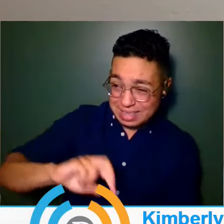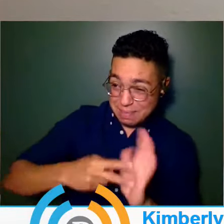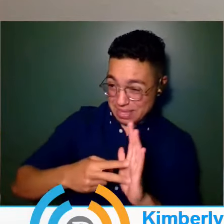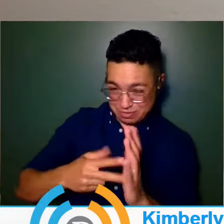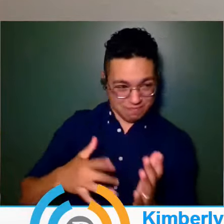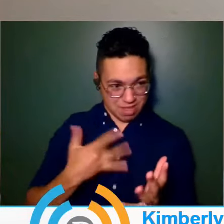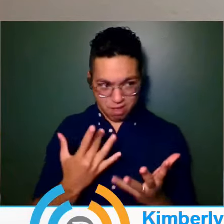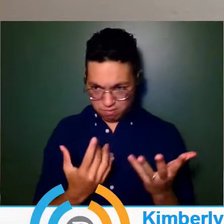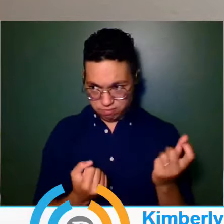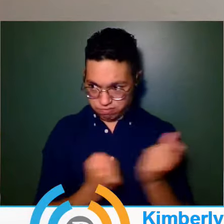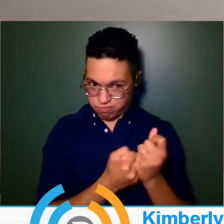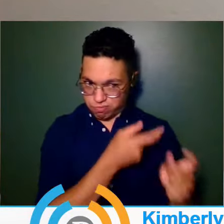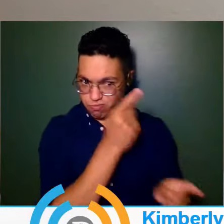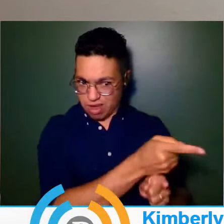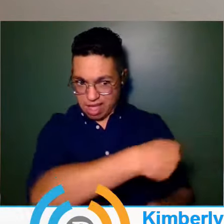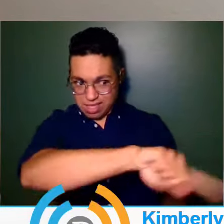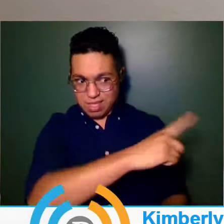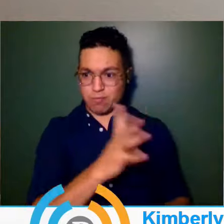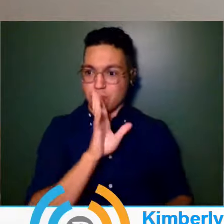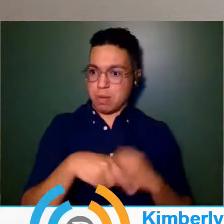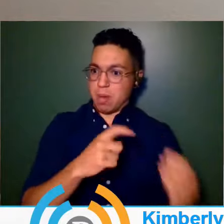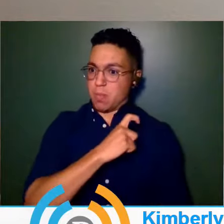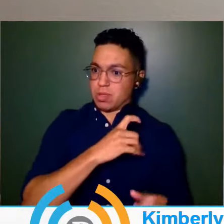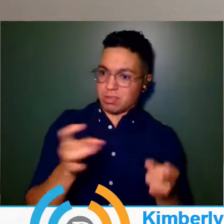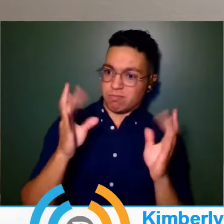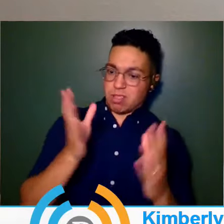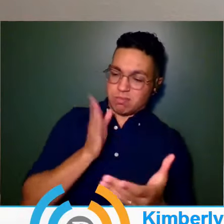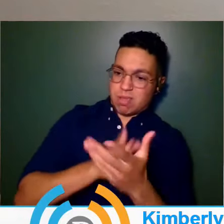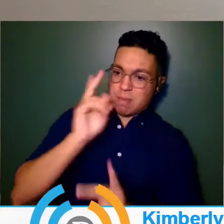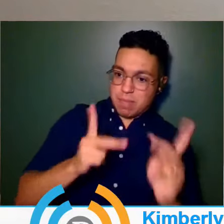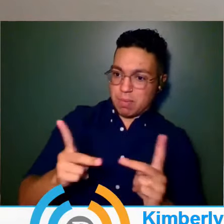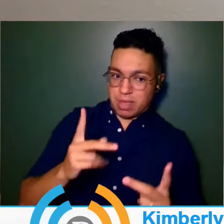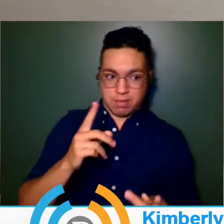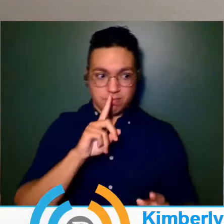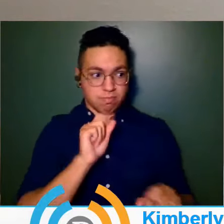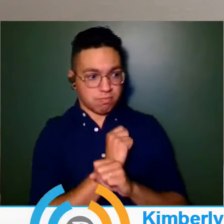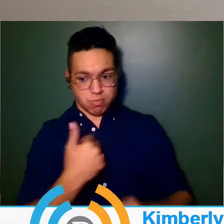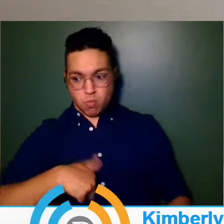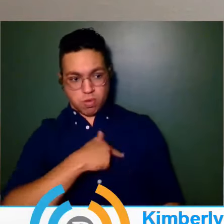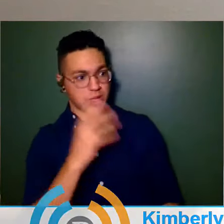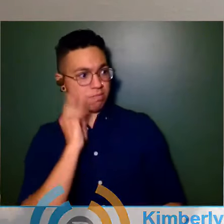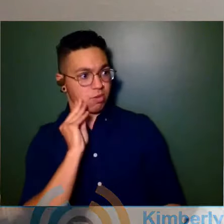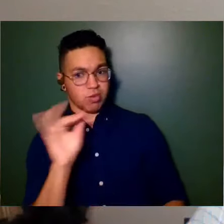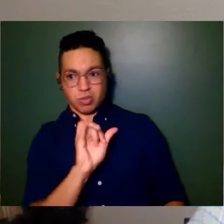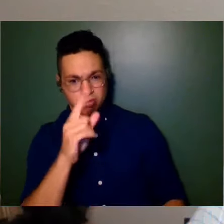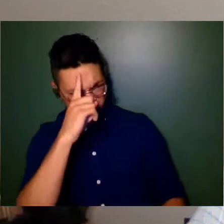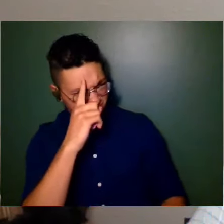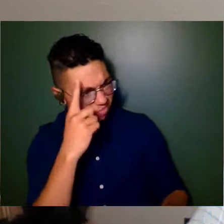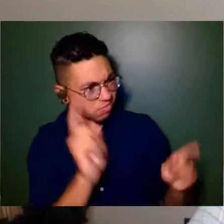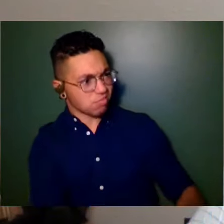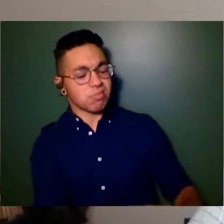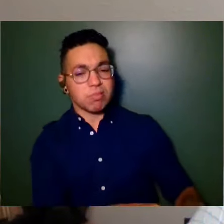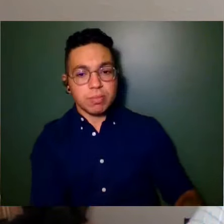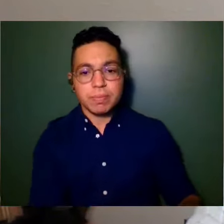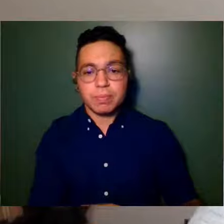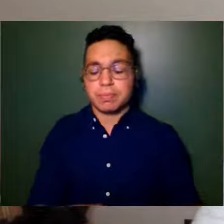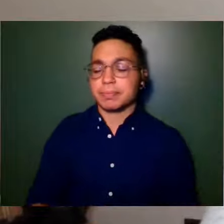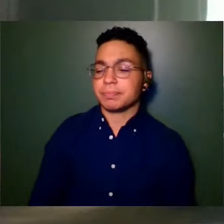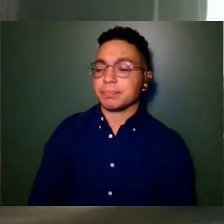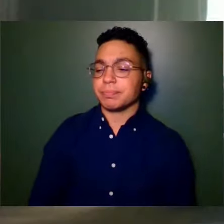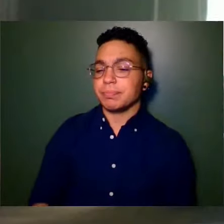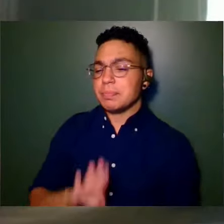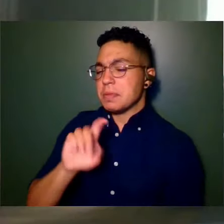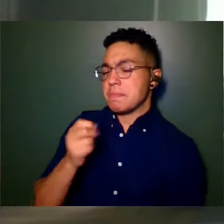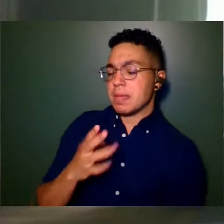and saying this happens and it shouldn't? Well, I think, there's been sort of a